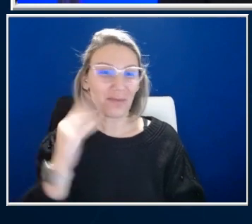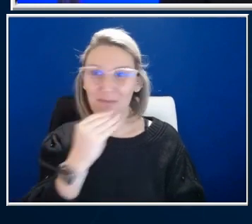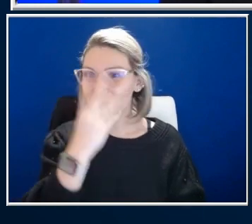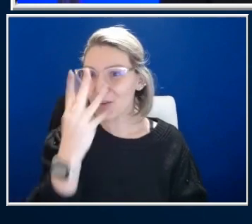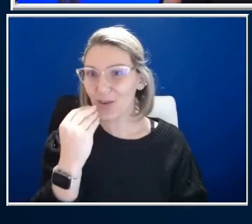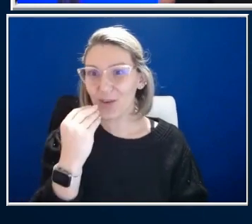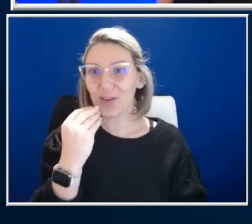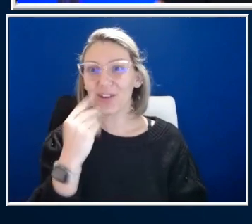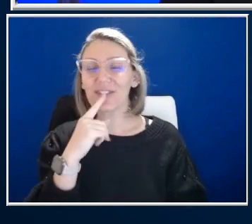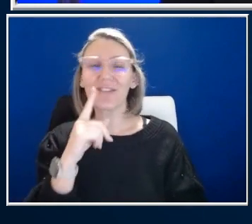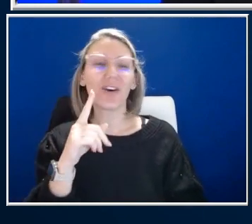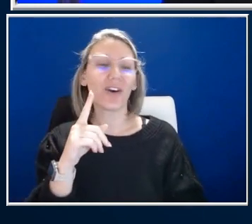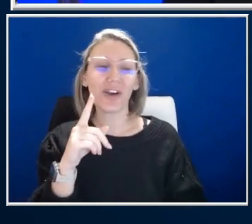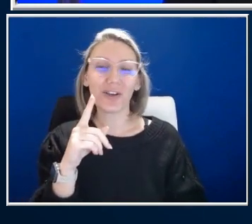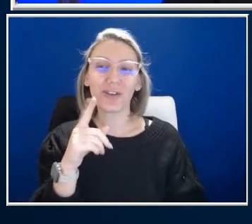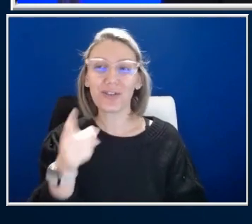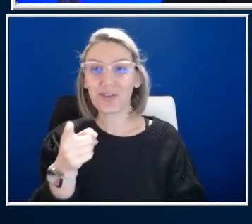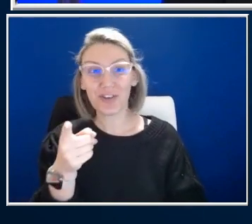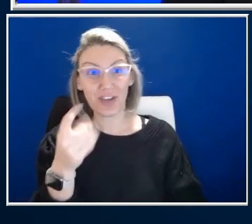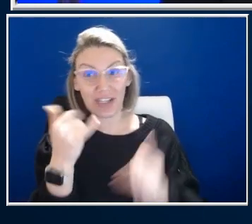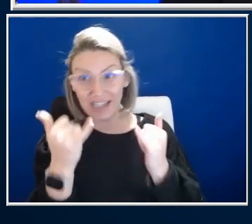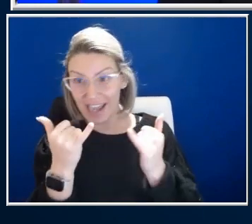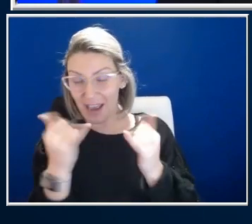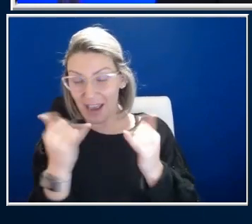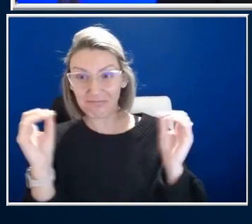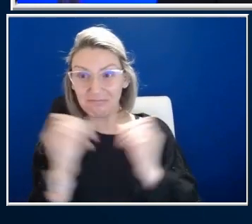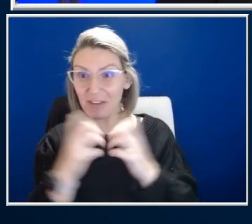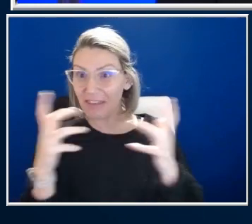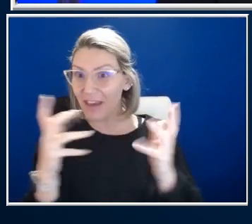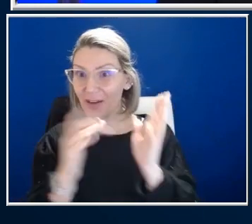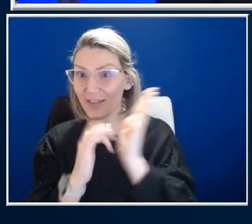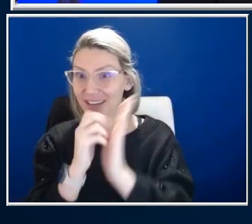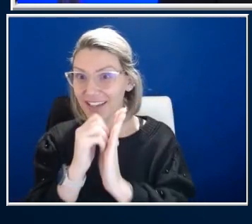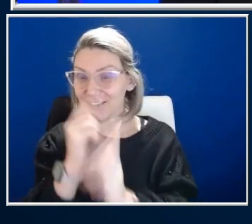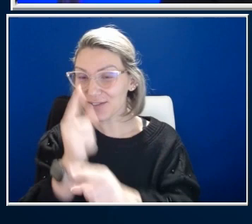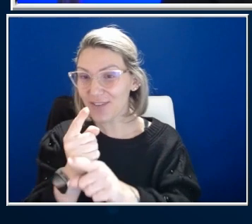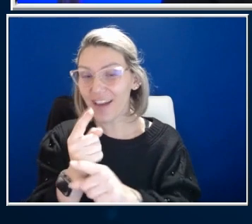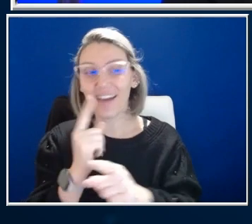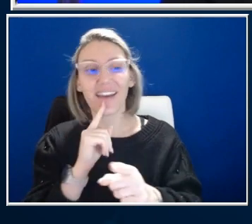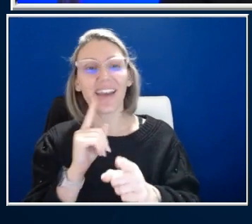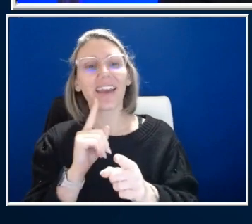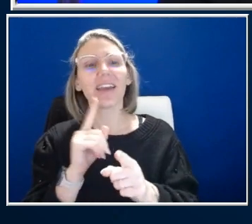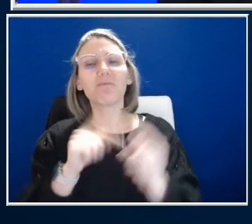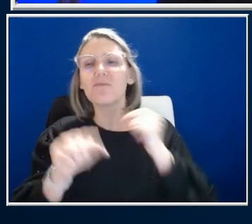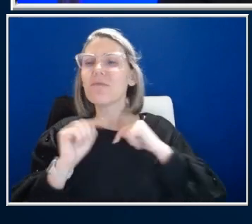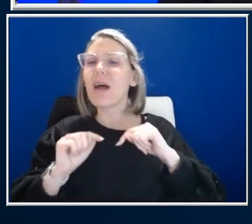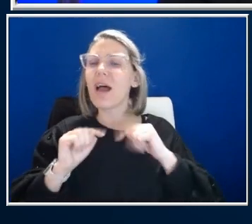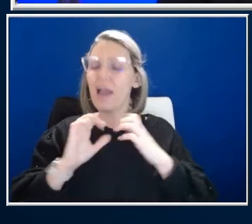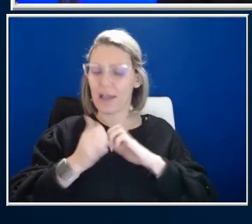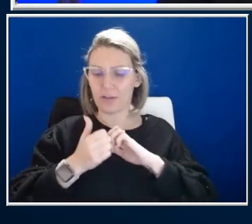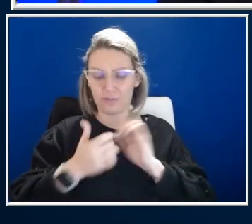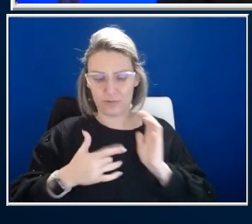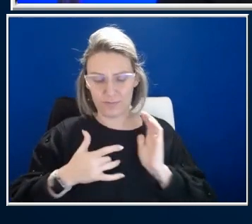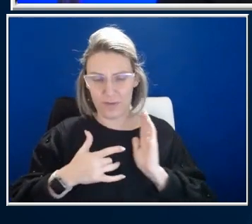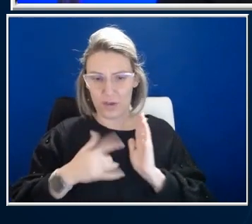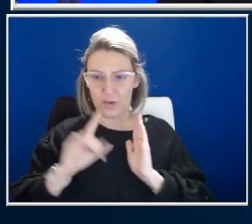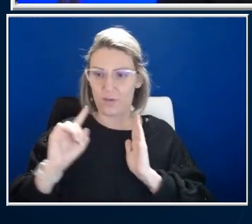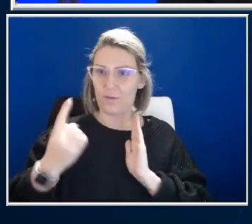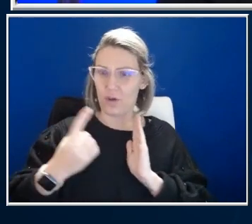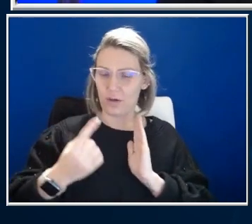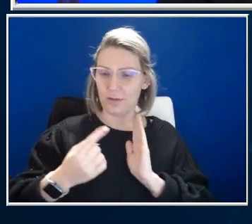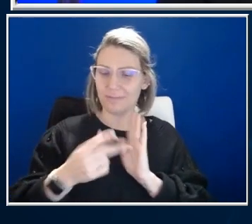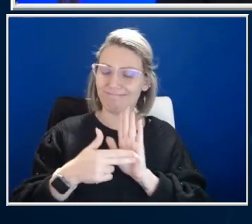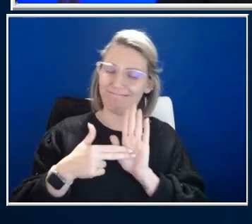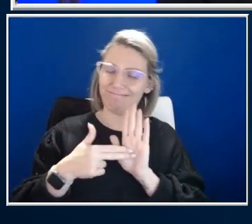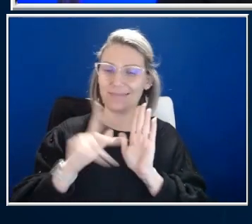Yolanda, you're now cancer-free. Take us back. Yeah. How did you feel, though, when you were first diagnosed with cancer, when you